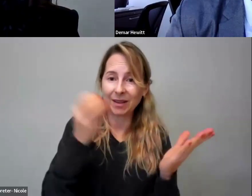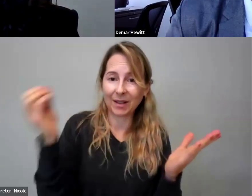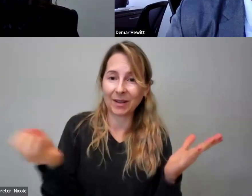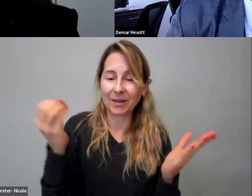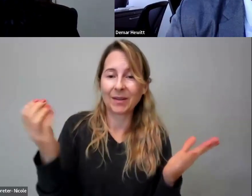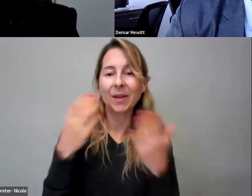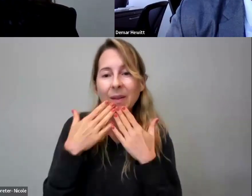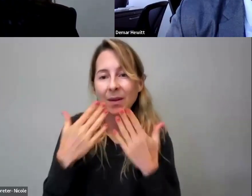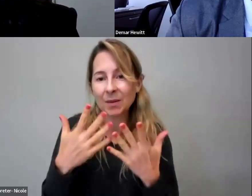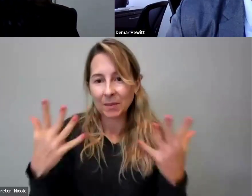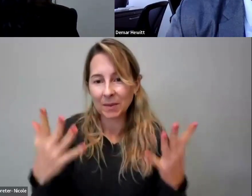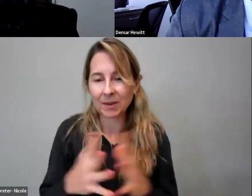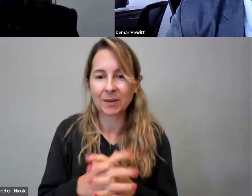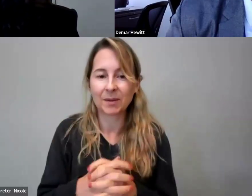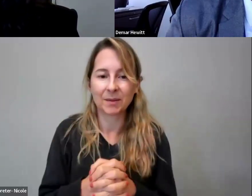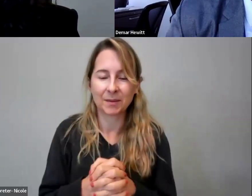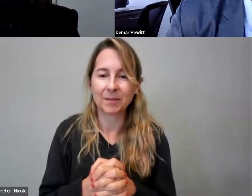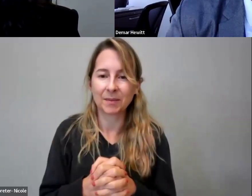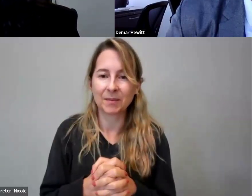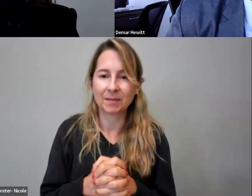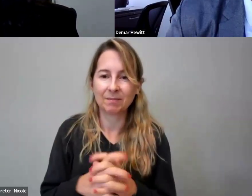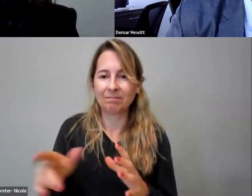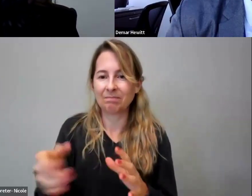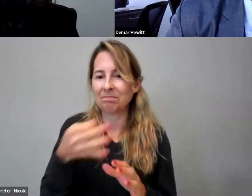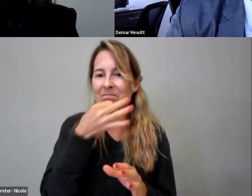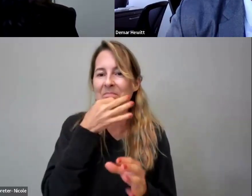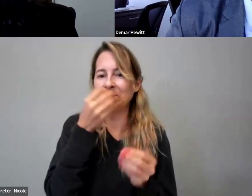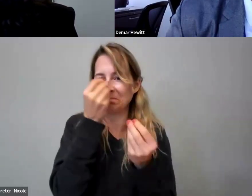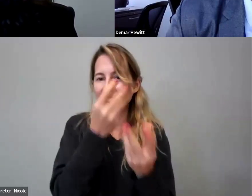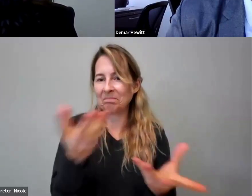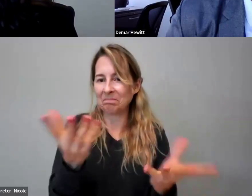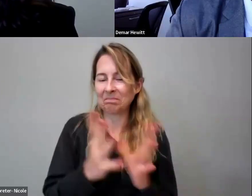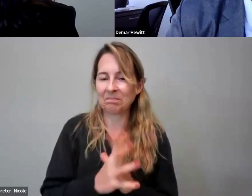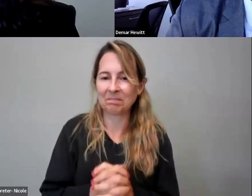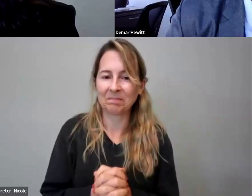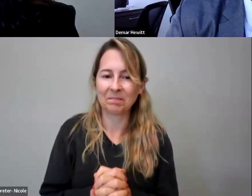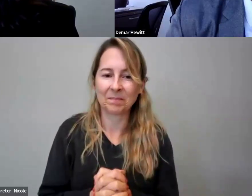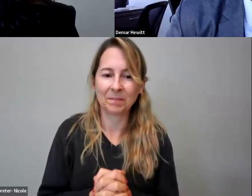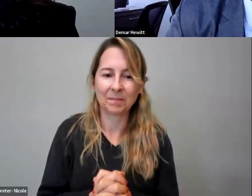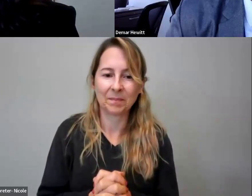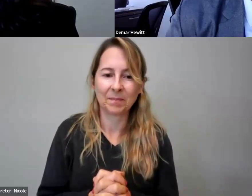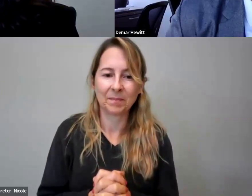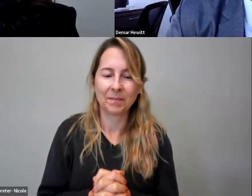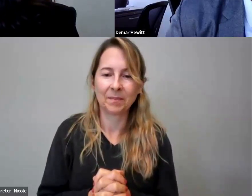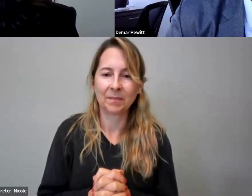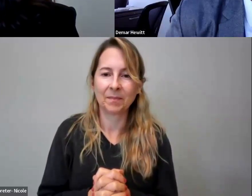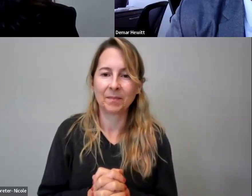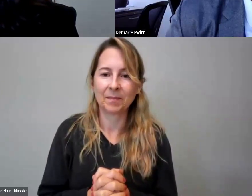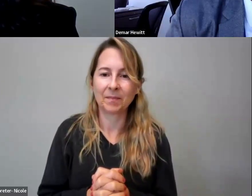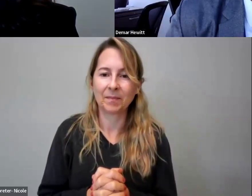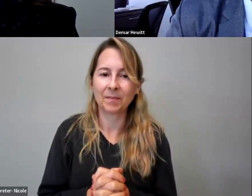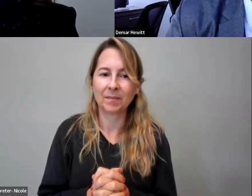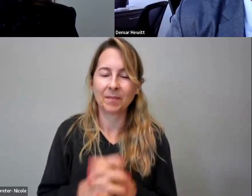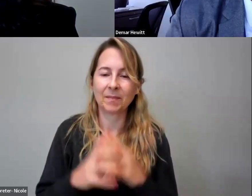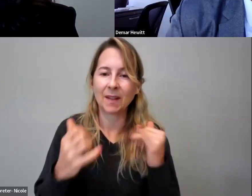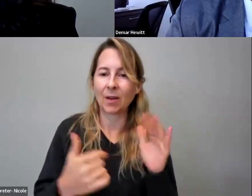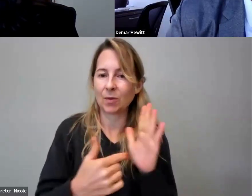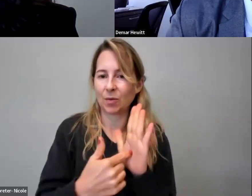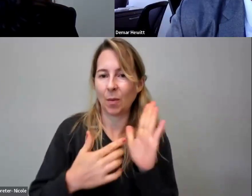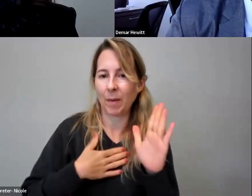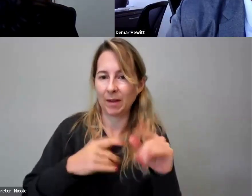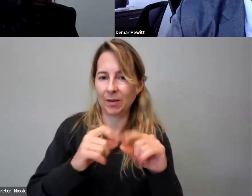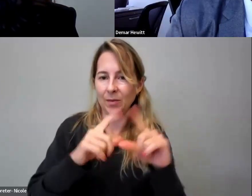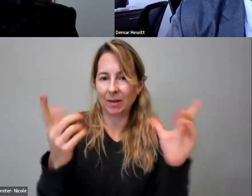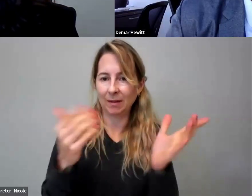thank you so much for bringing so much expertise and knowledge to this area. So I'll go ahead and I will share my screen